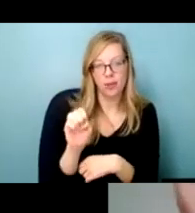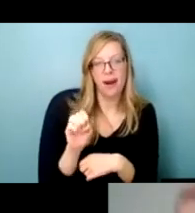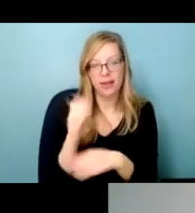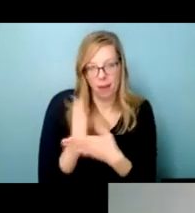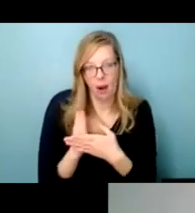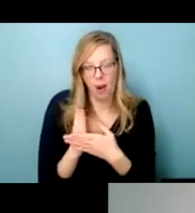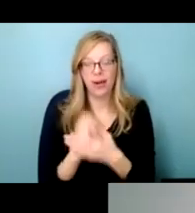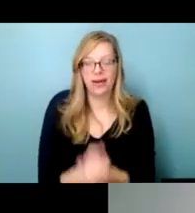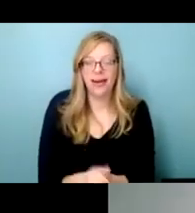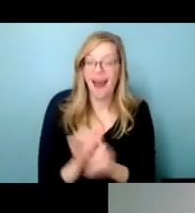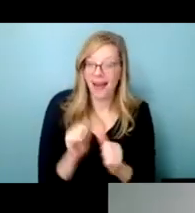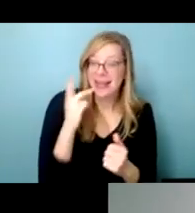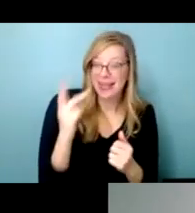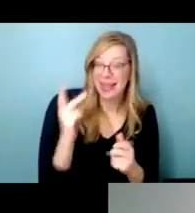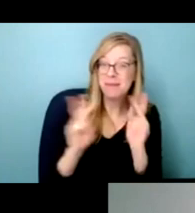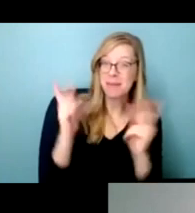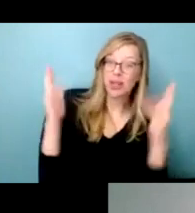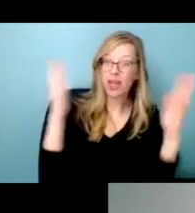I can see people cheering.